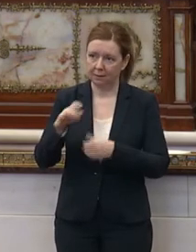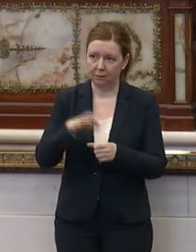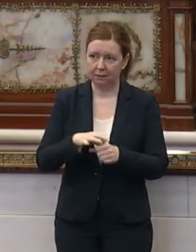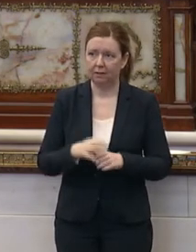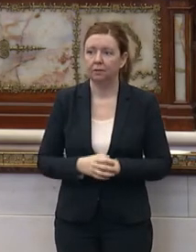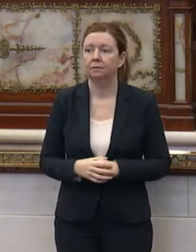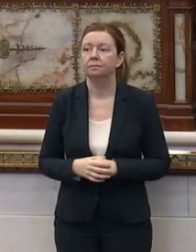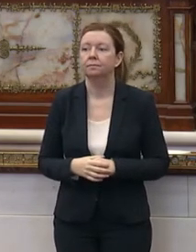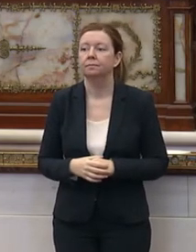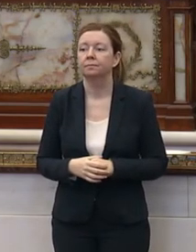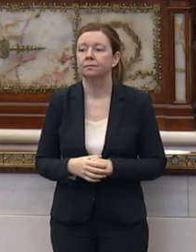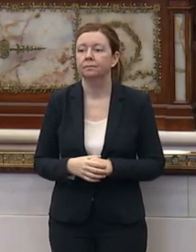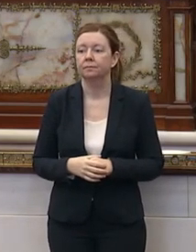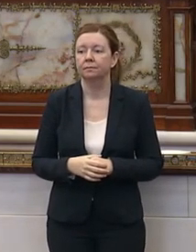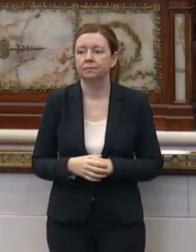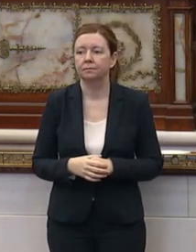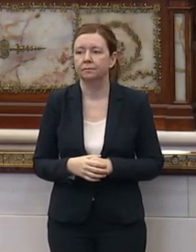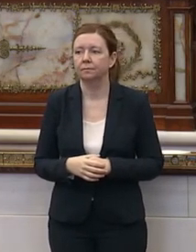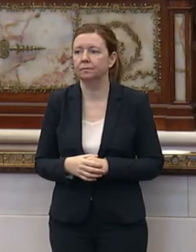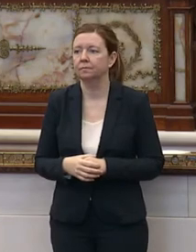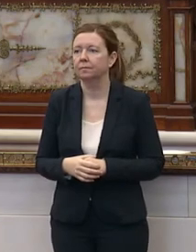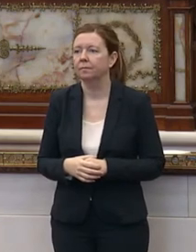calendar.